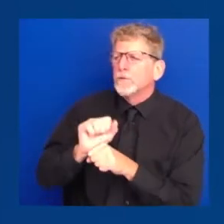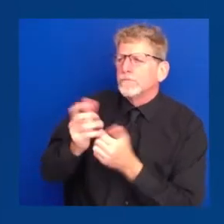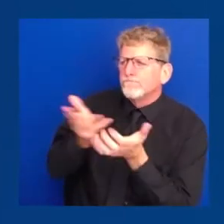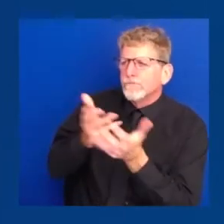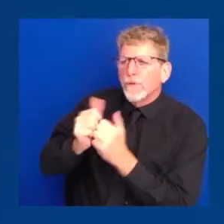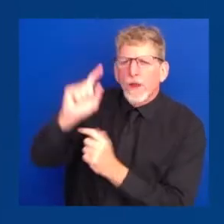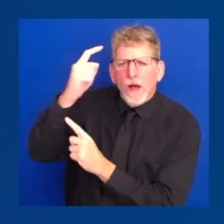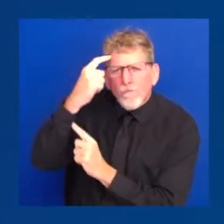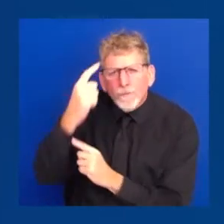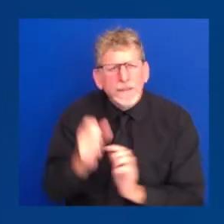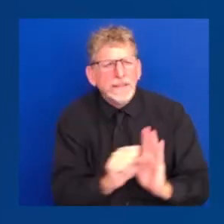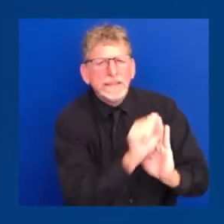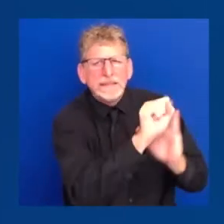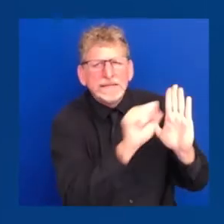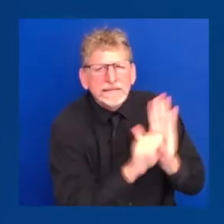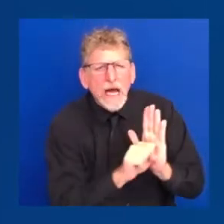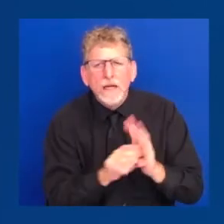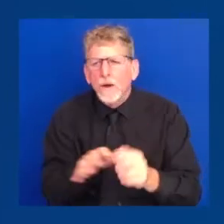in arms.